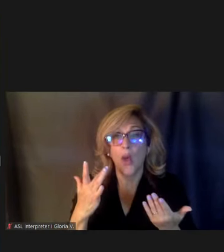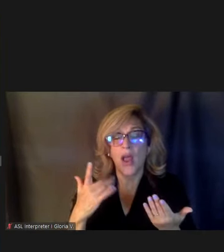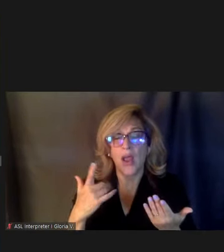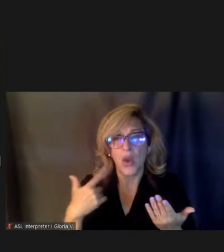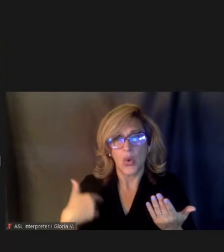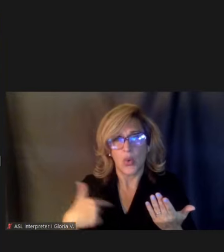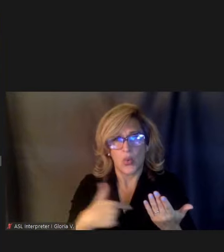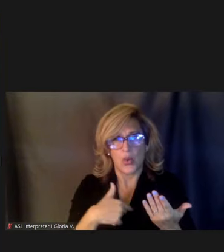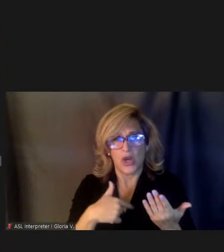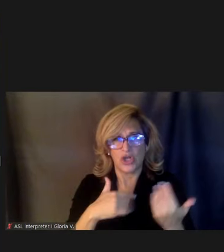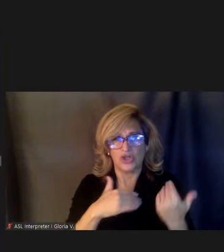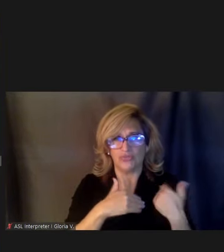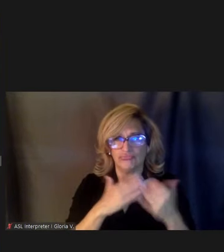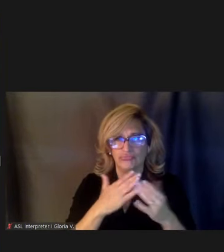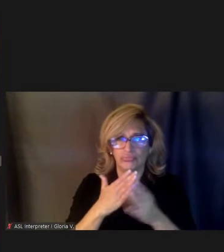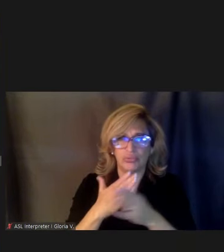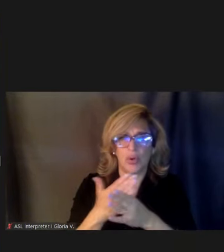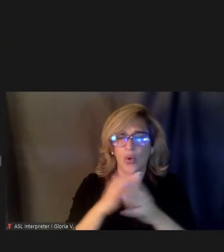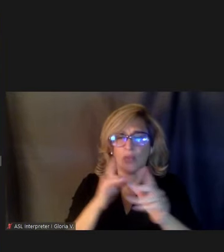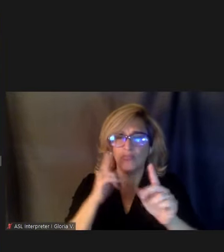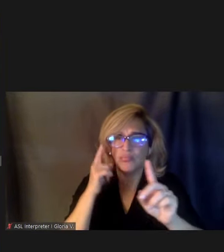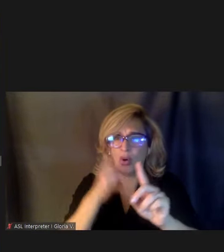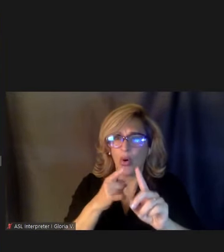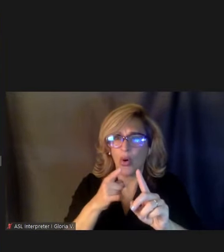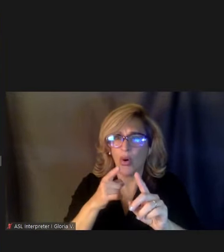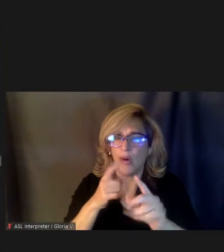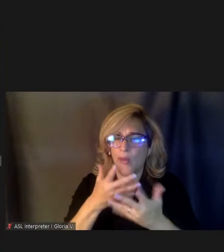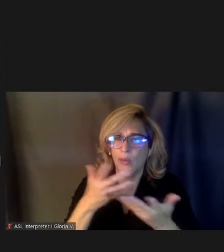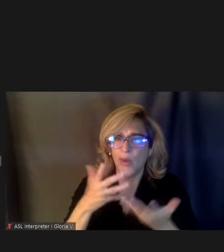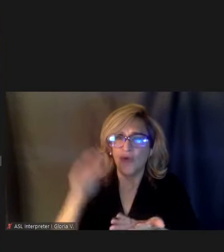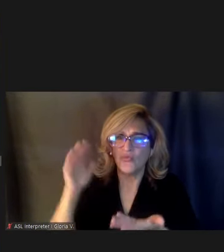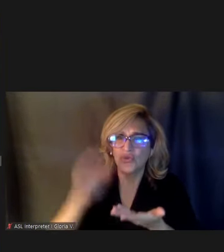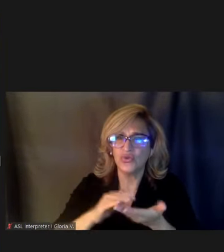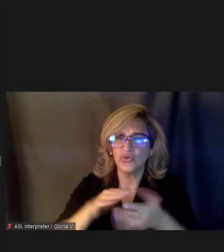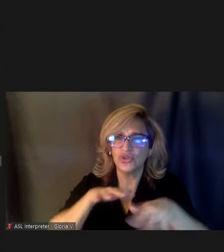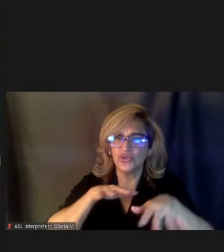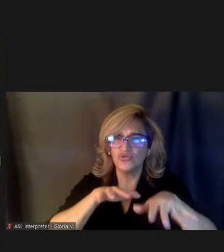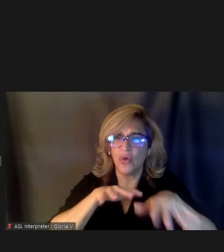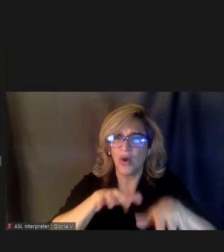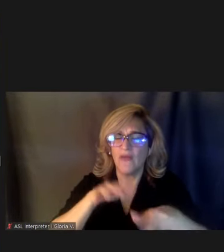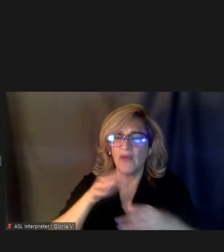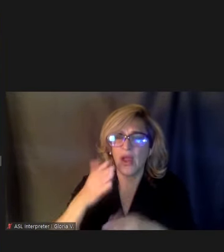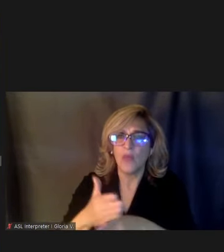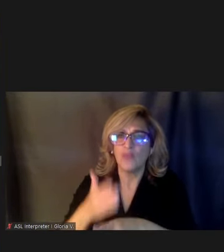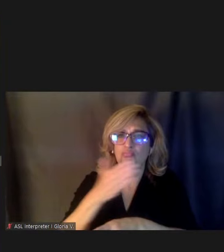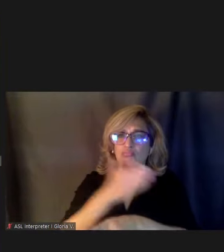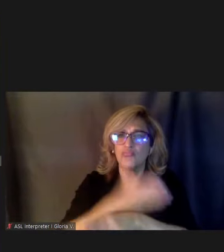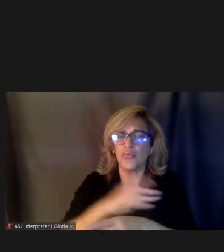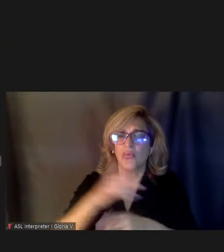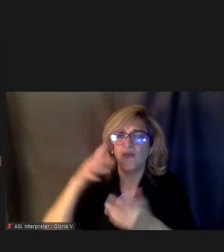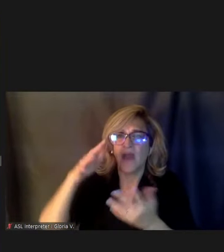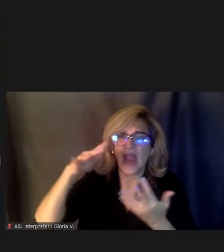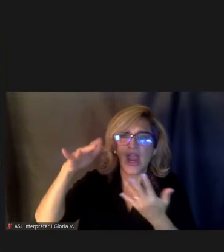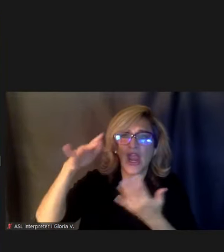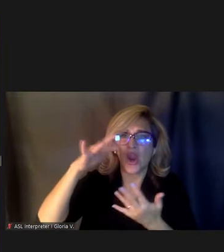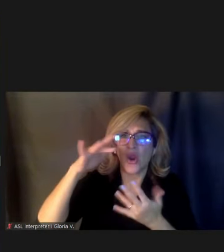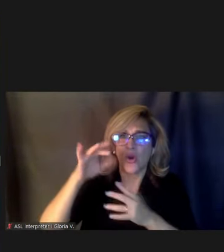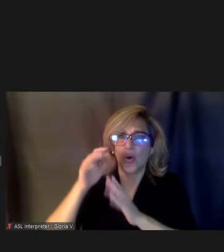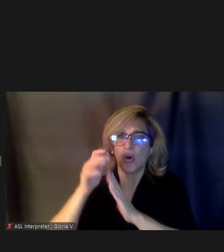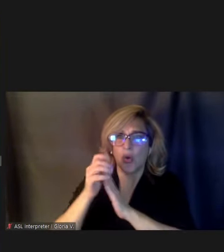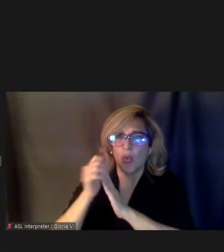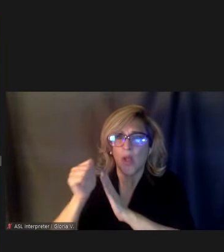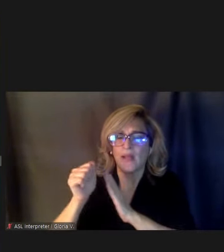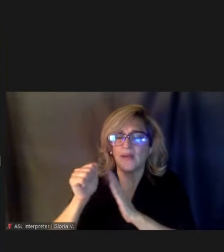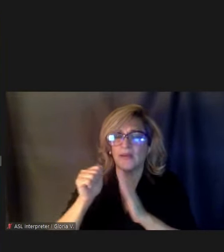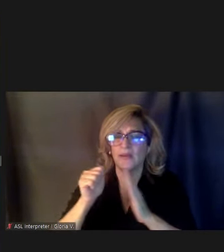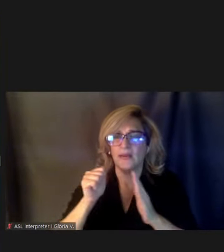share the all important goal of reducing traffic, improving air quality, and please conclude your remarks. Instead of increasing costs